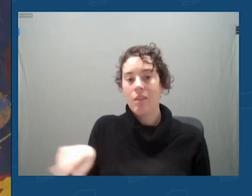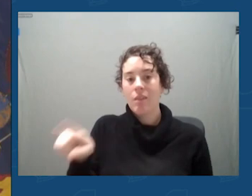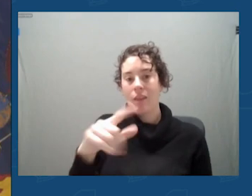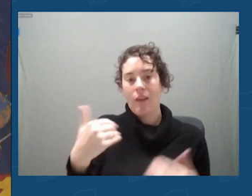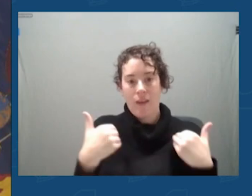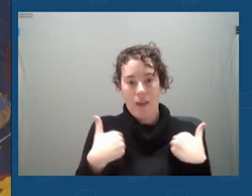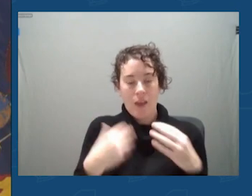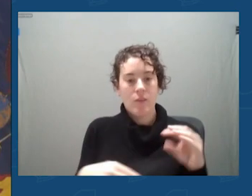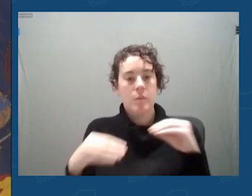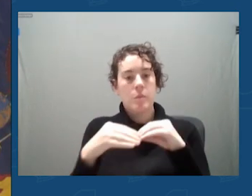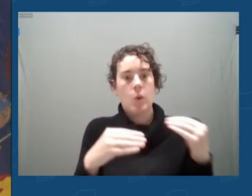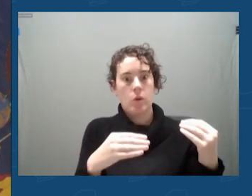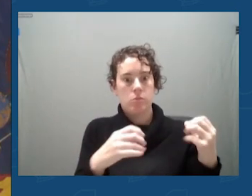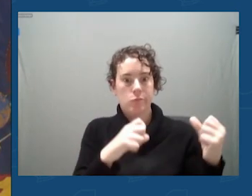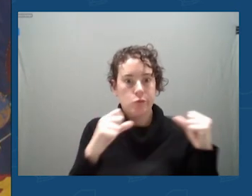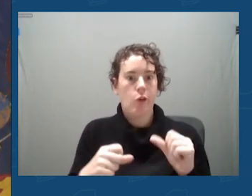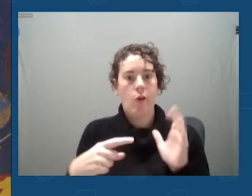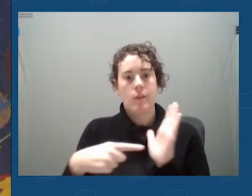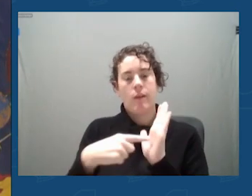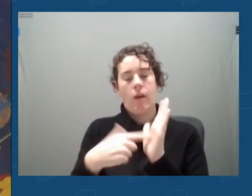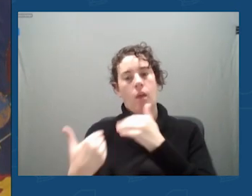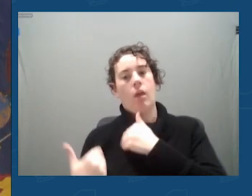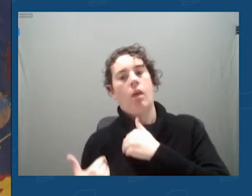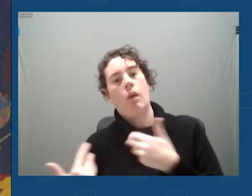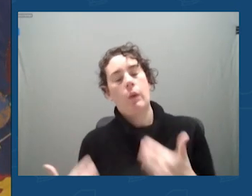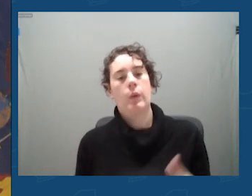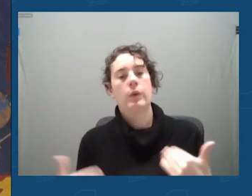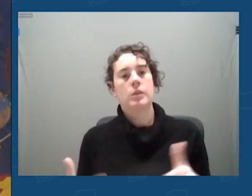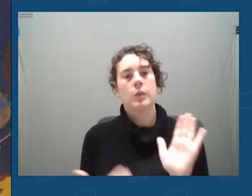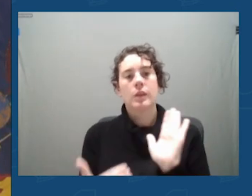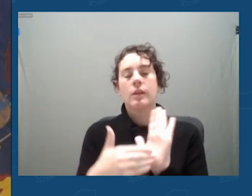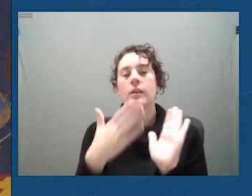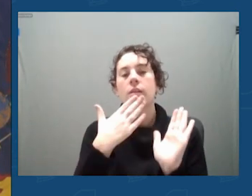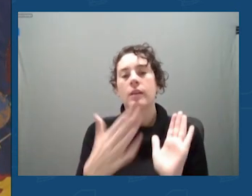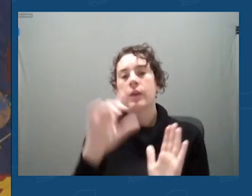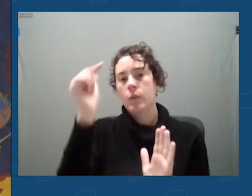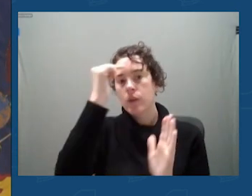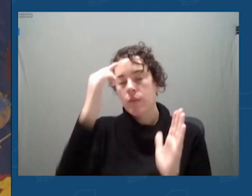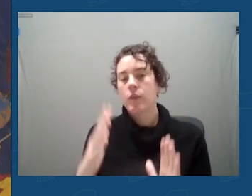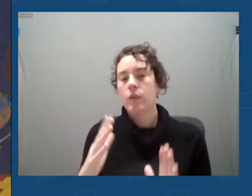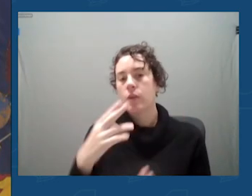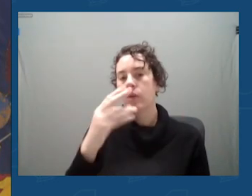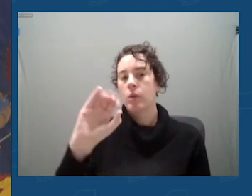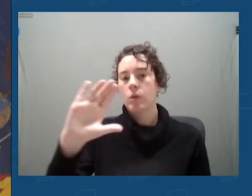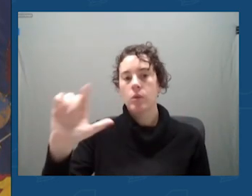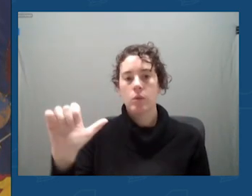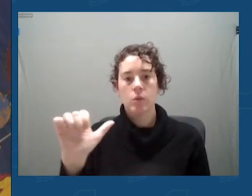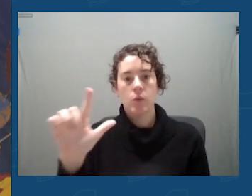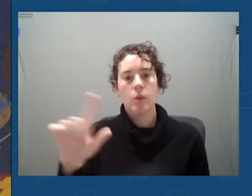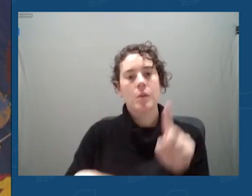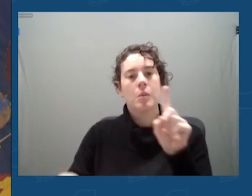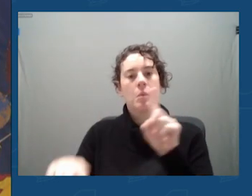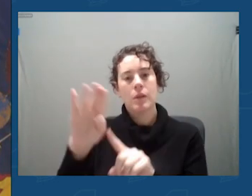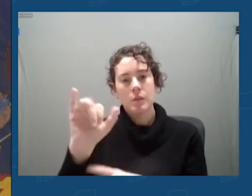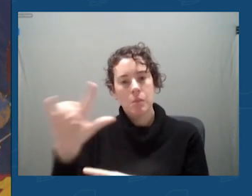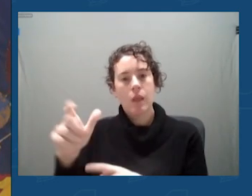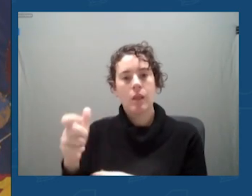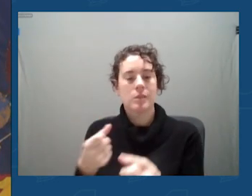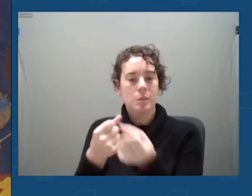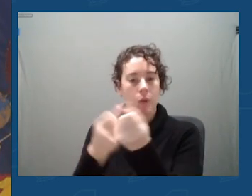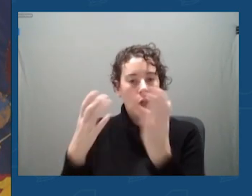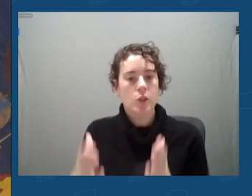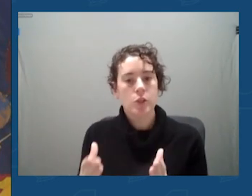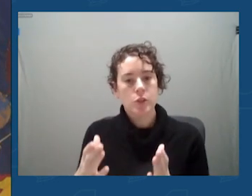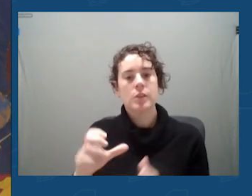debt burden. So again, thank you, Governor Hochul, along with the bill sponsors, Senator Gustavo Rivera,